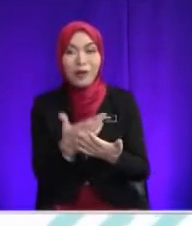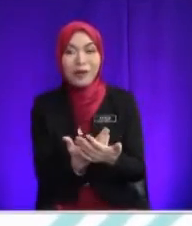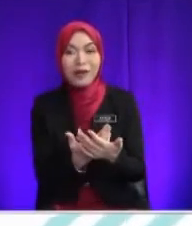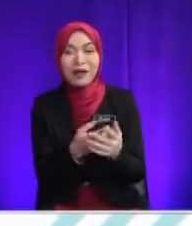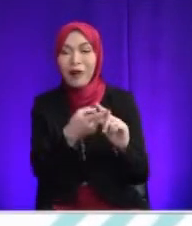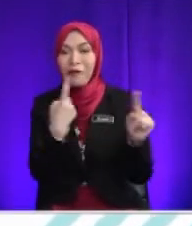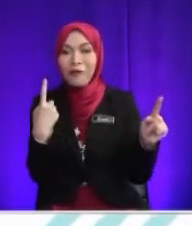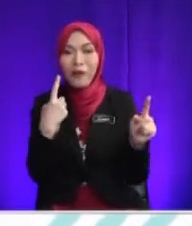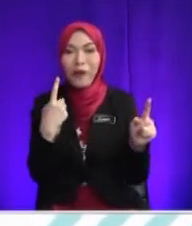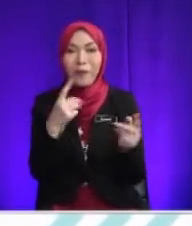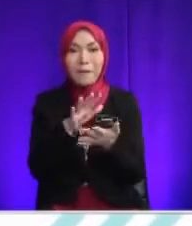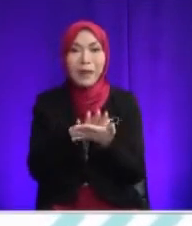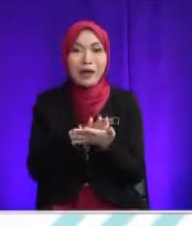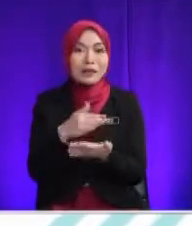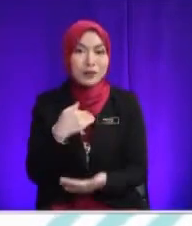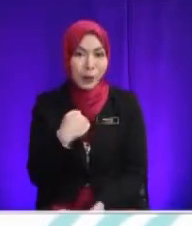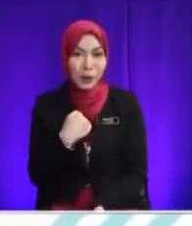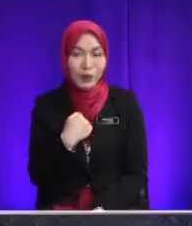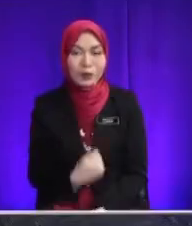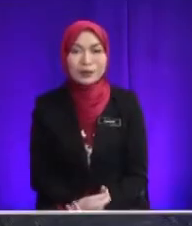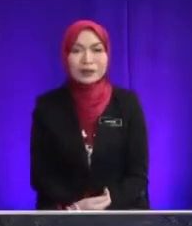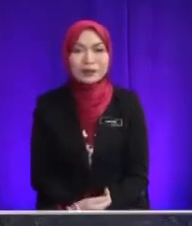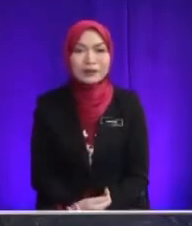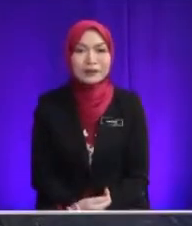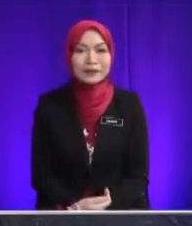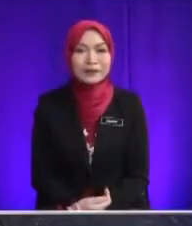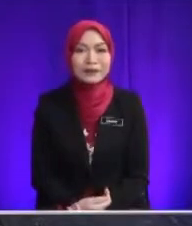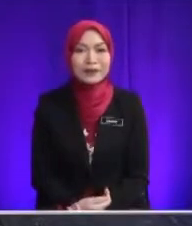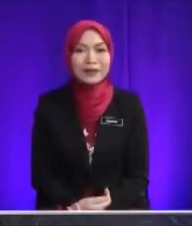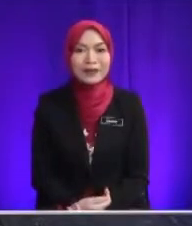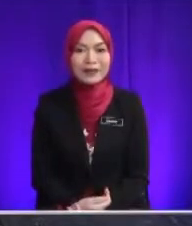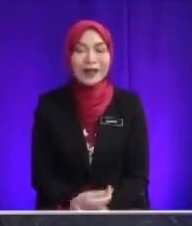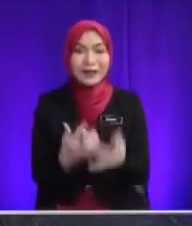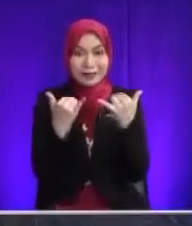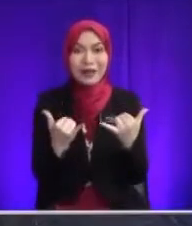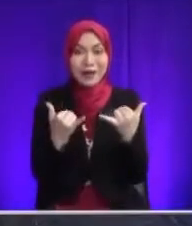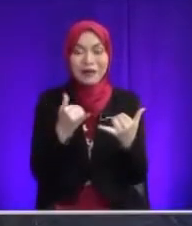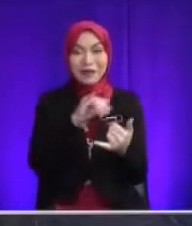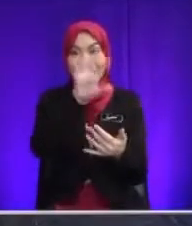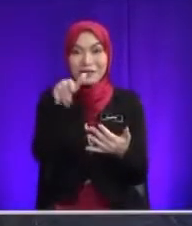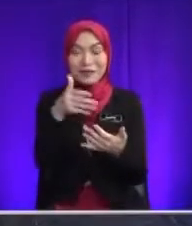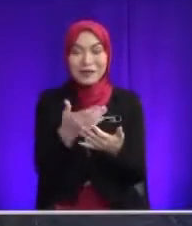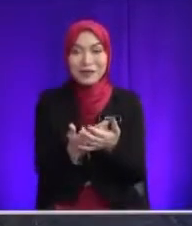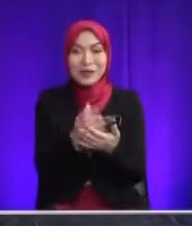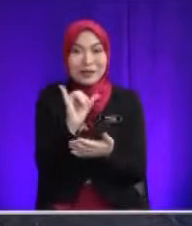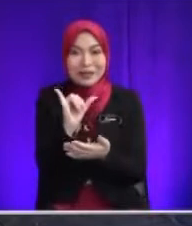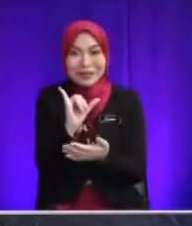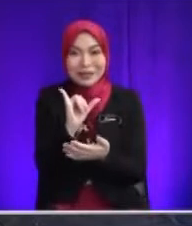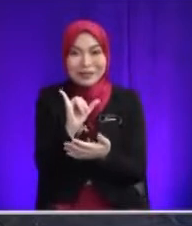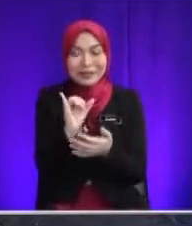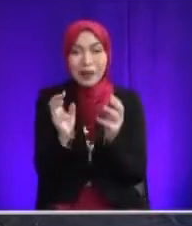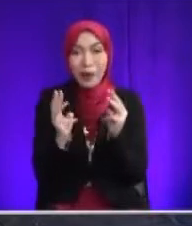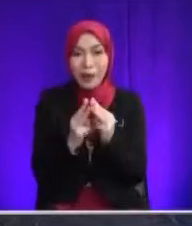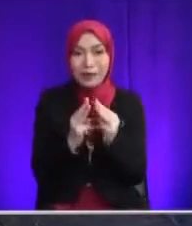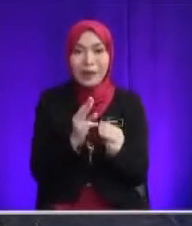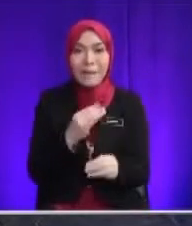Datuk Mustafa. All right. And for today, they are my classmates as well for today's class and as well as you watching at home. But